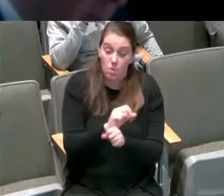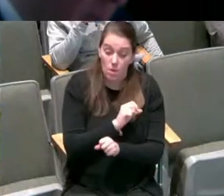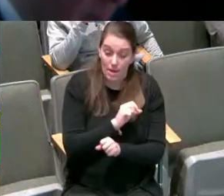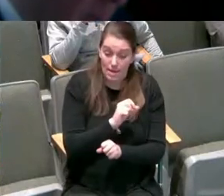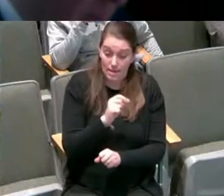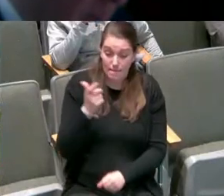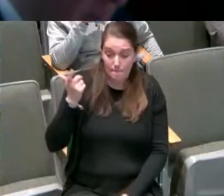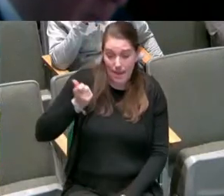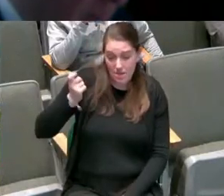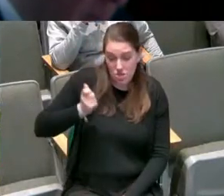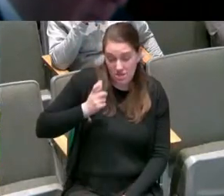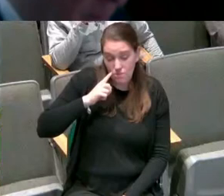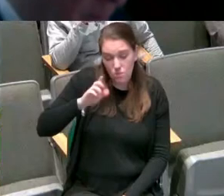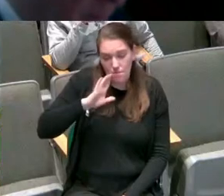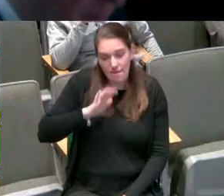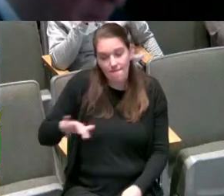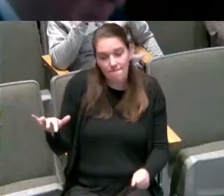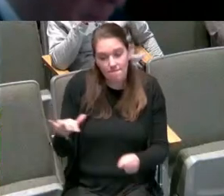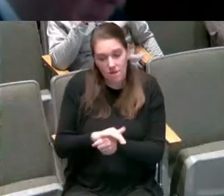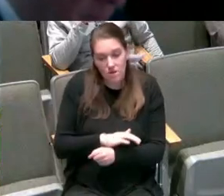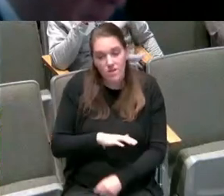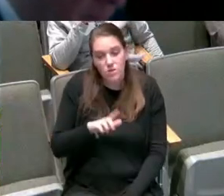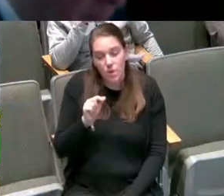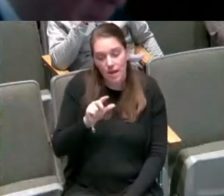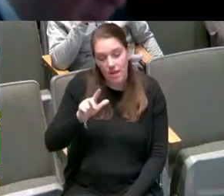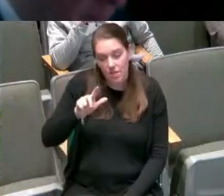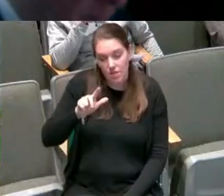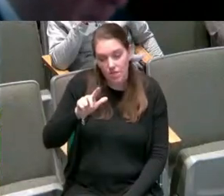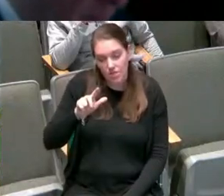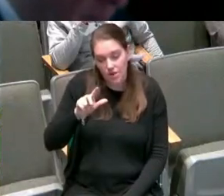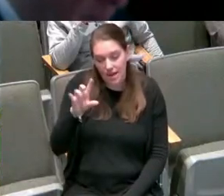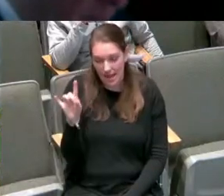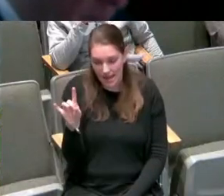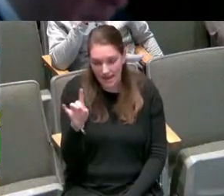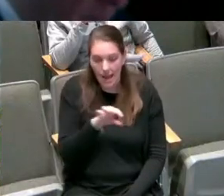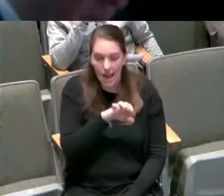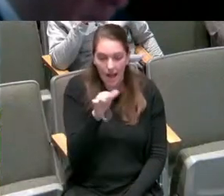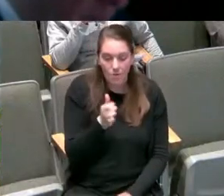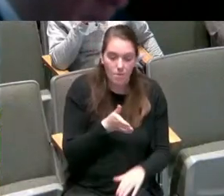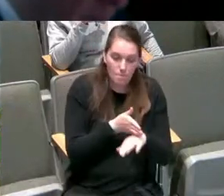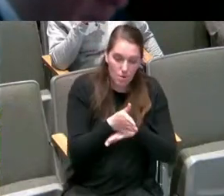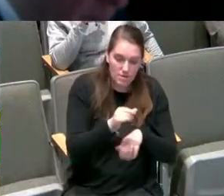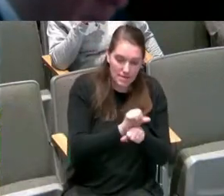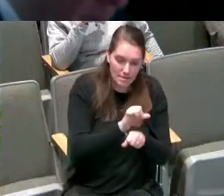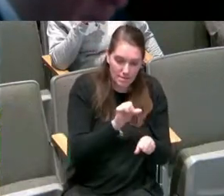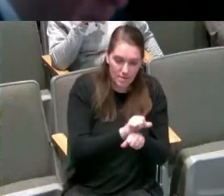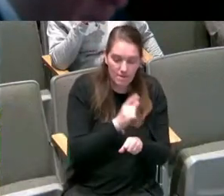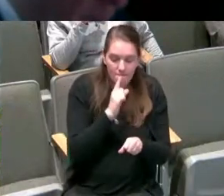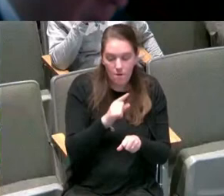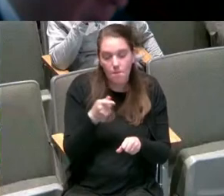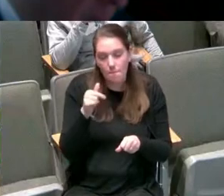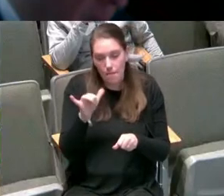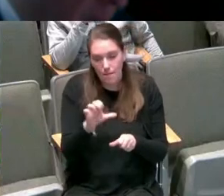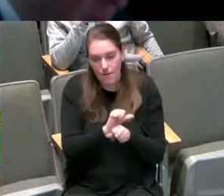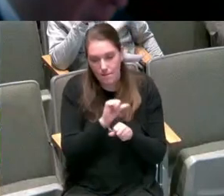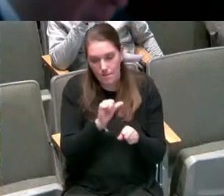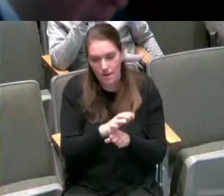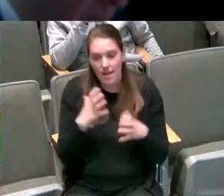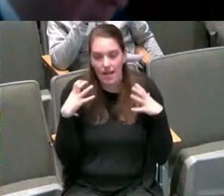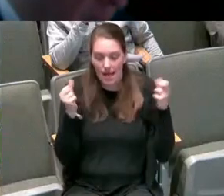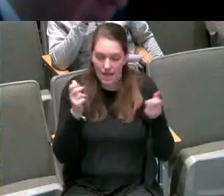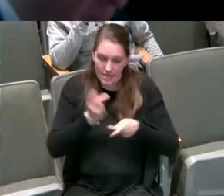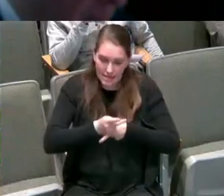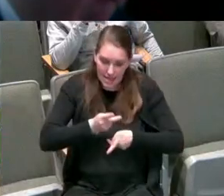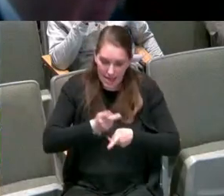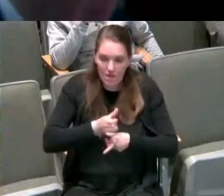funded by 2038 and the other post-employment benefit for opeb liability to public employees retire Health retiree Health Care